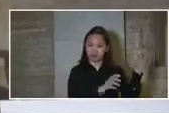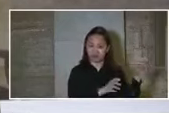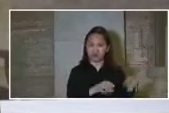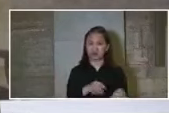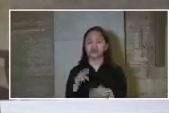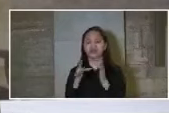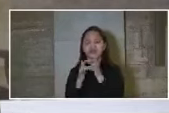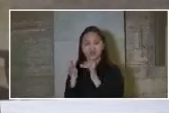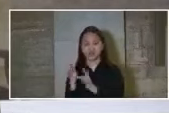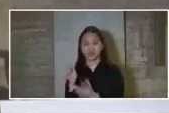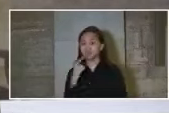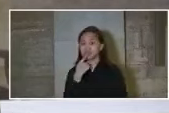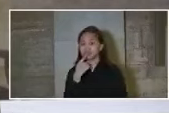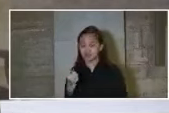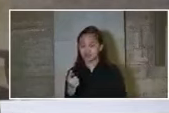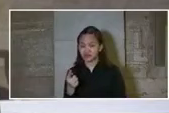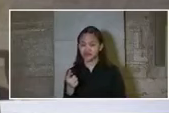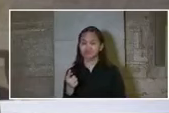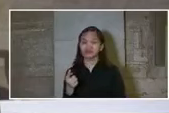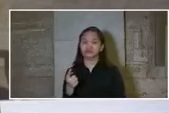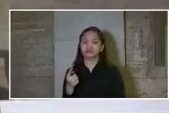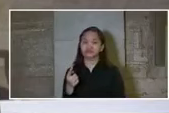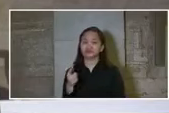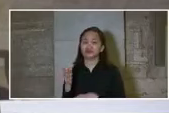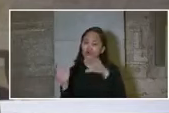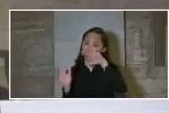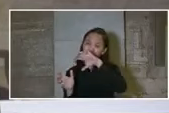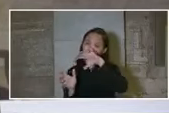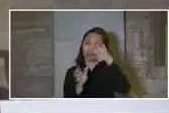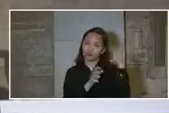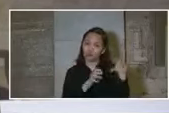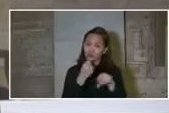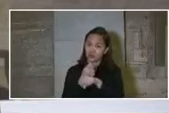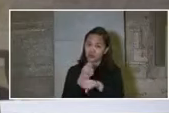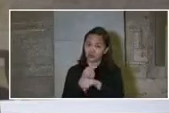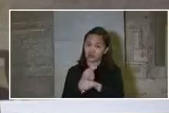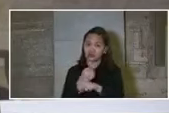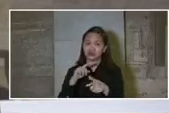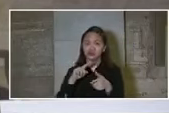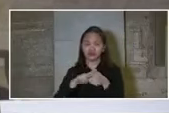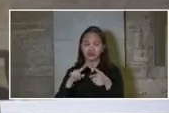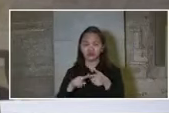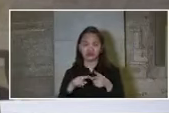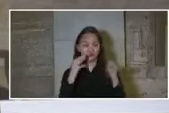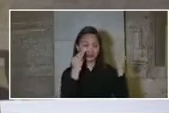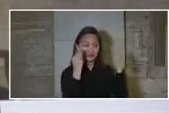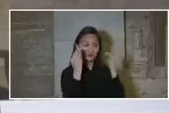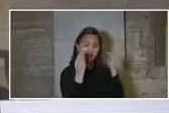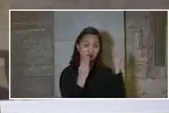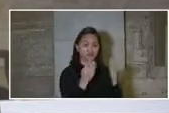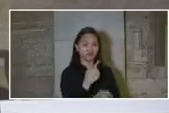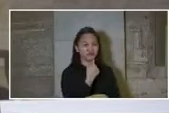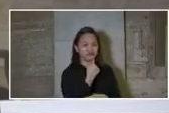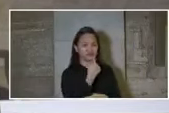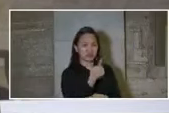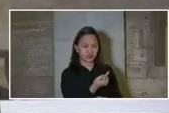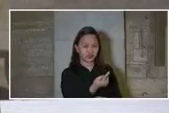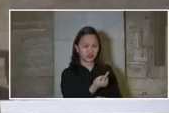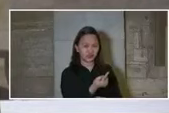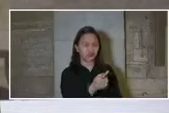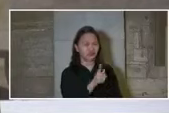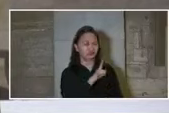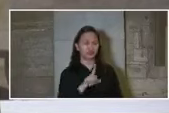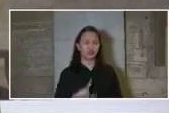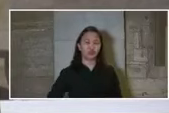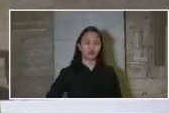Jesus said, "Take away the stone." Martha, the dead man's sister, said to him,